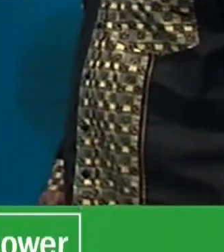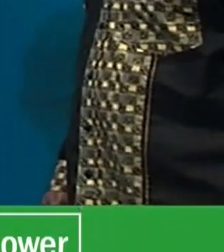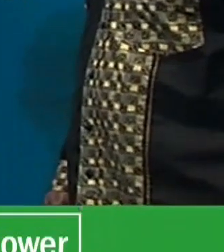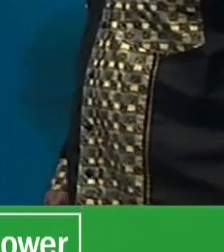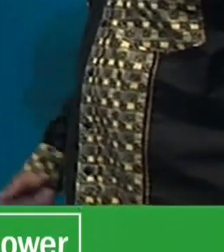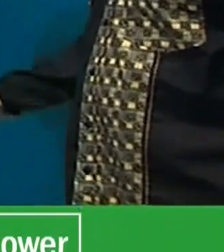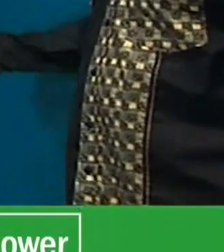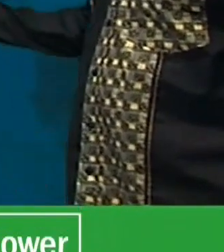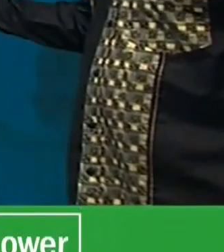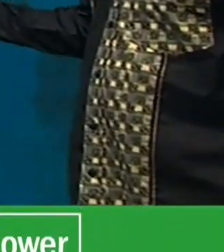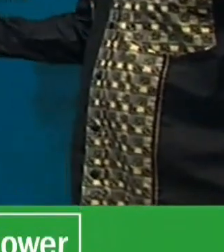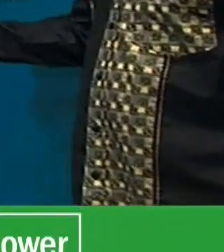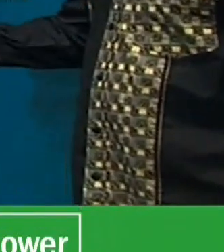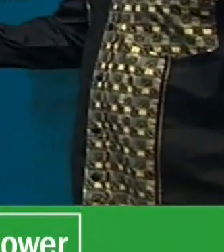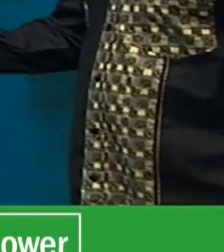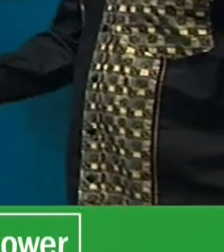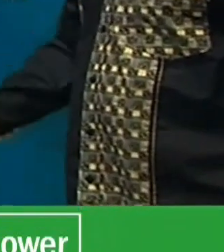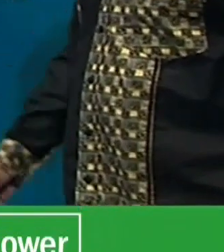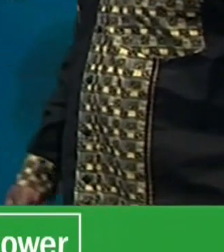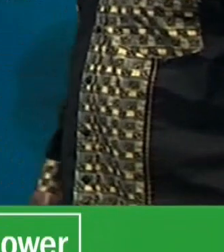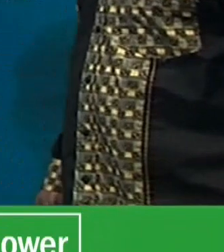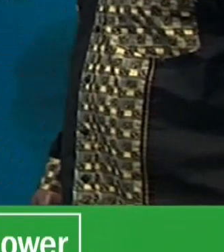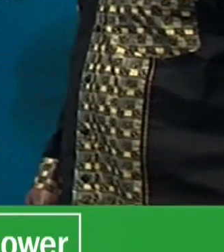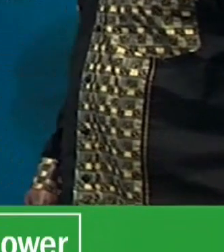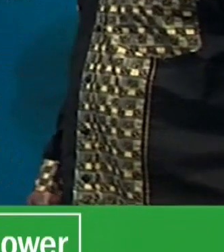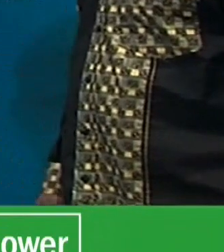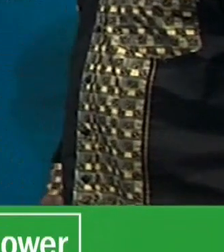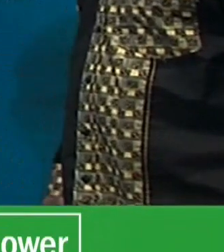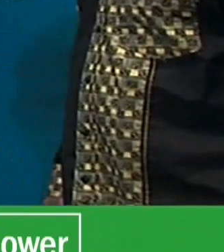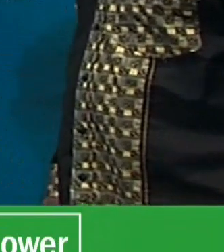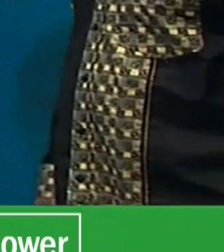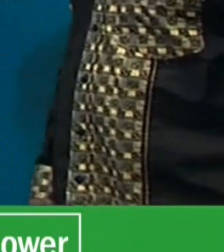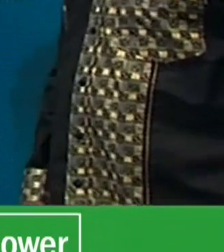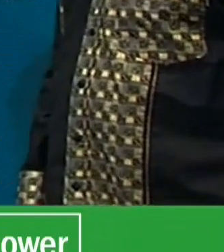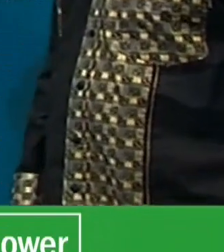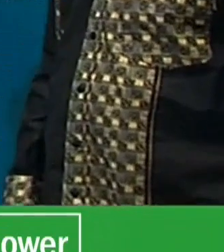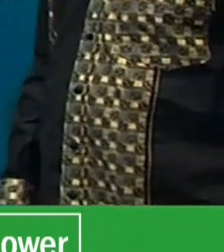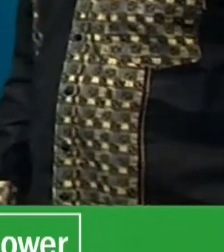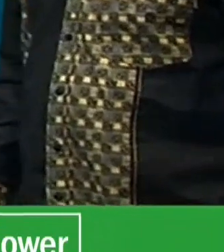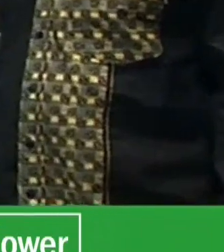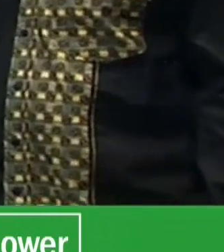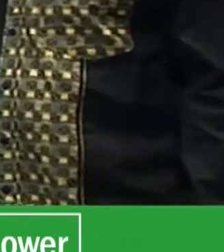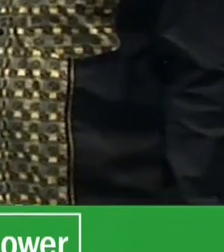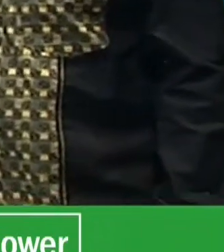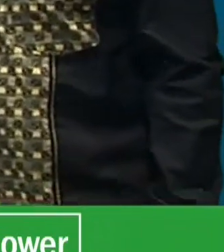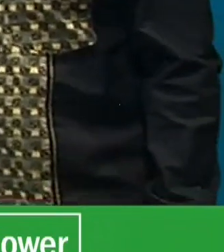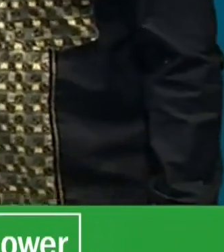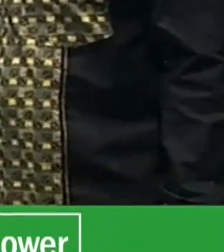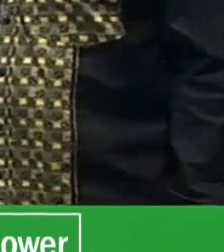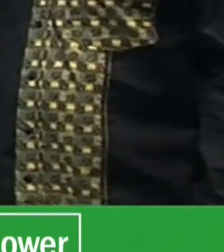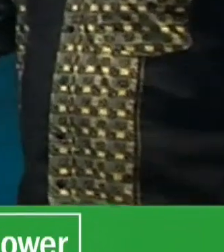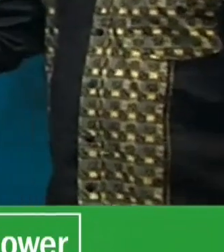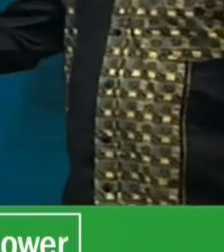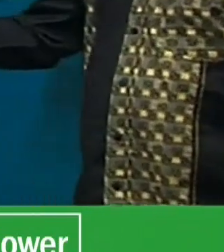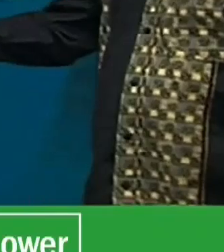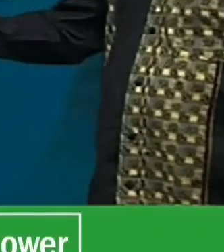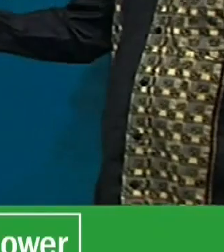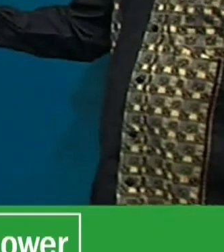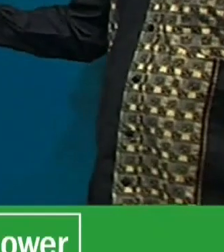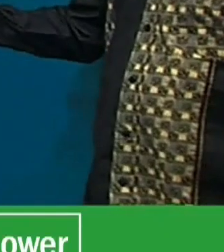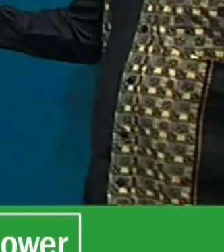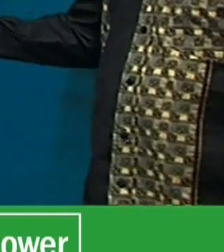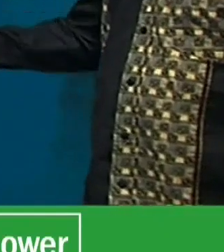tša dipula le kgonagalo ya go waga lehlwa ka dikarolong tša ka ditšhabang tutumeng tša ka bohlabela la ka moswane re sa bona gabotse le phutla maotong le kgeragela bjalo ka dikarolong